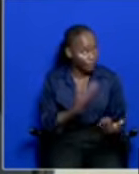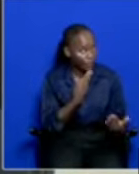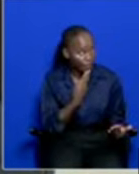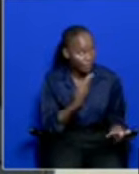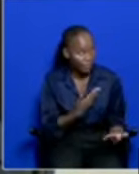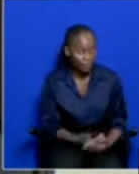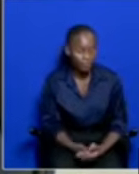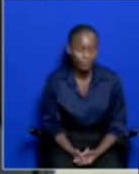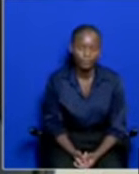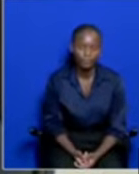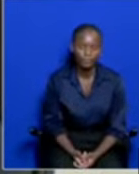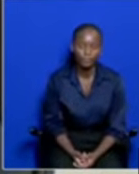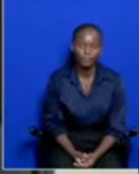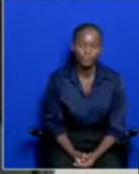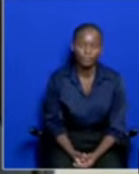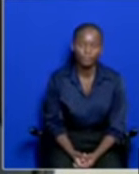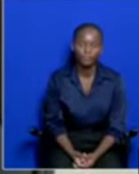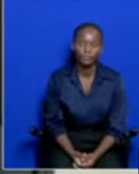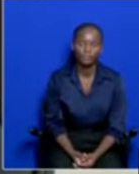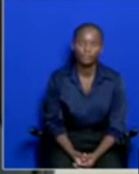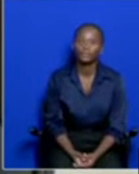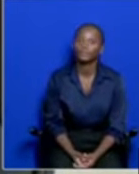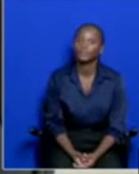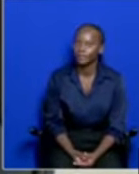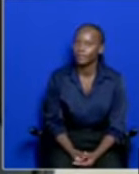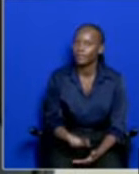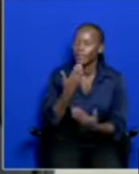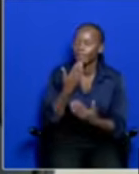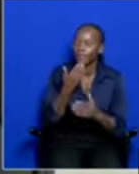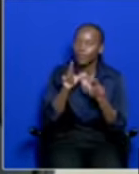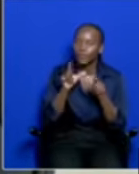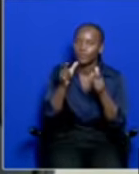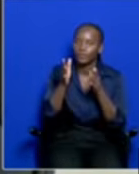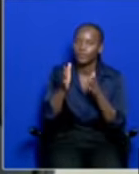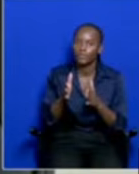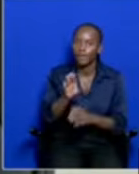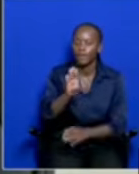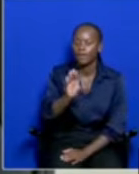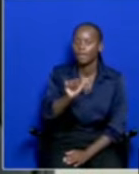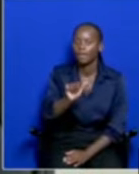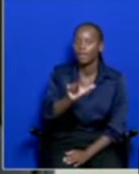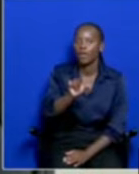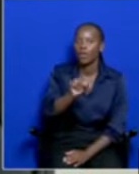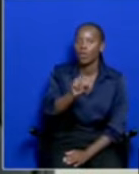Thank you, Commissioner Baloy. Mr. Magagula, that